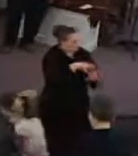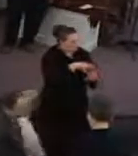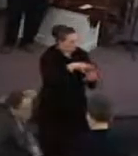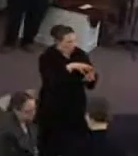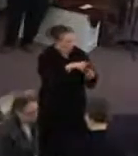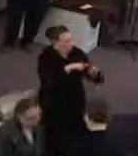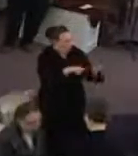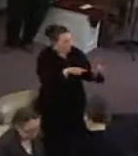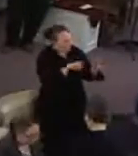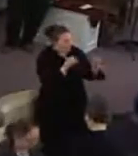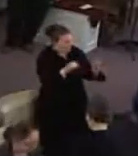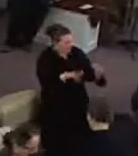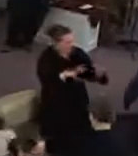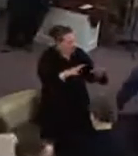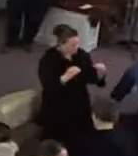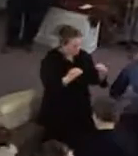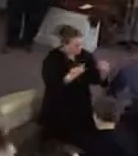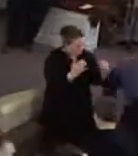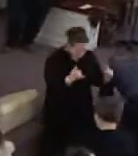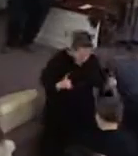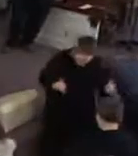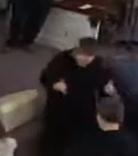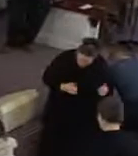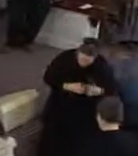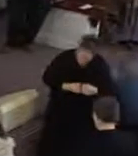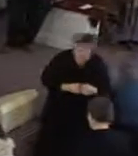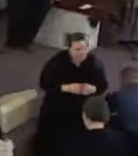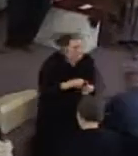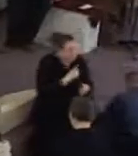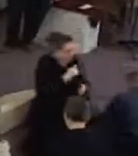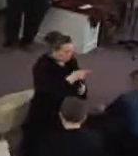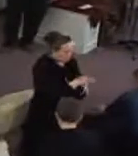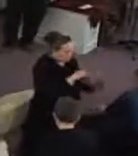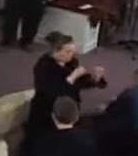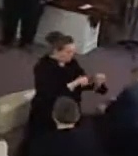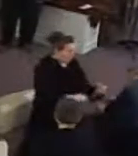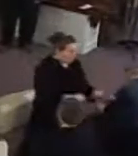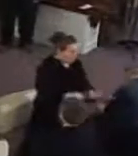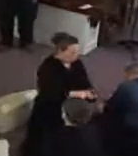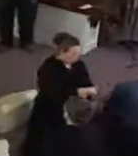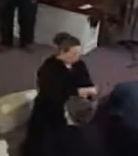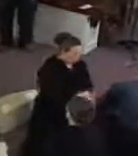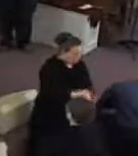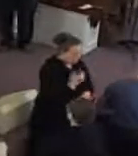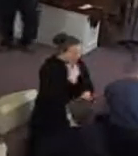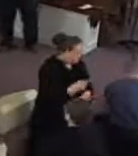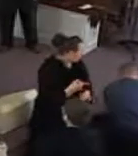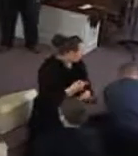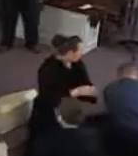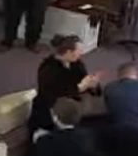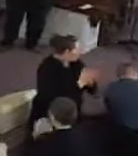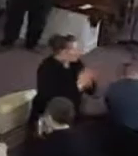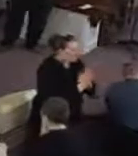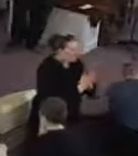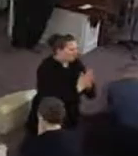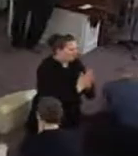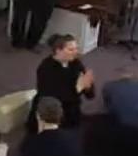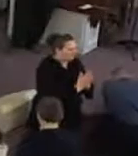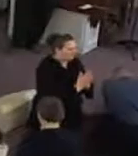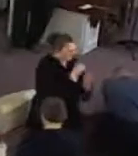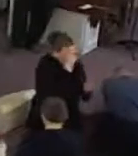But I can receive it today. And so can you. Anyone that would ask Him today, I believe